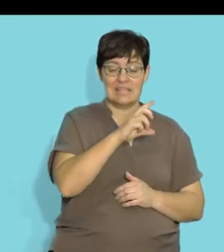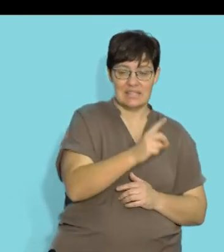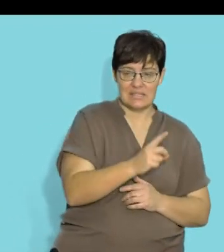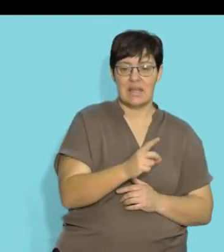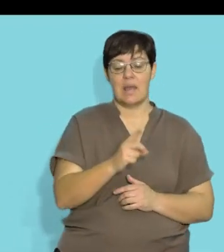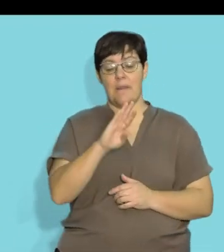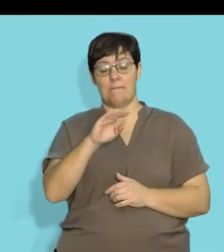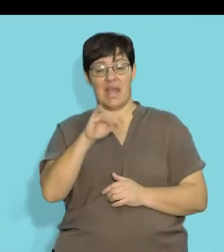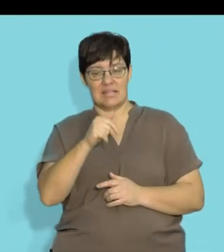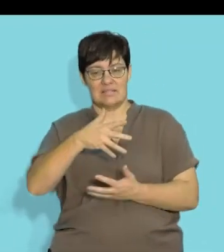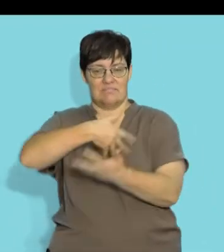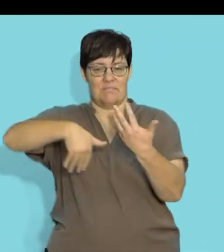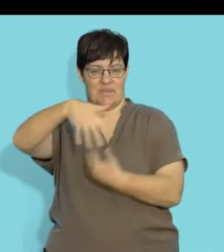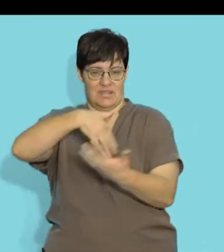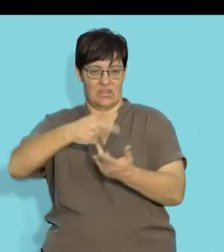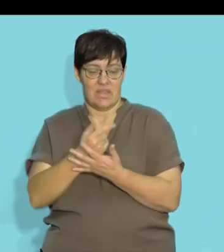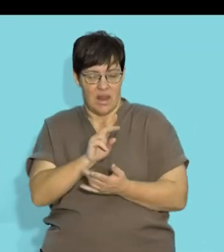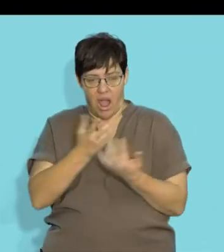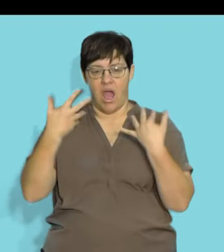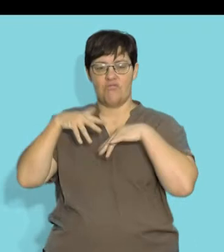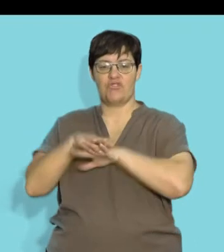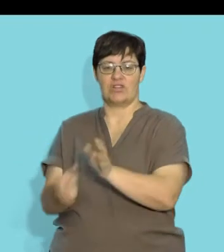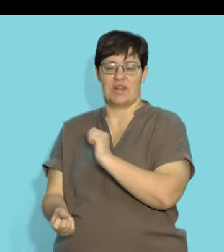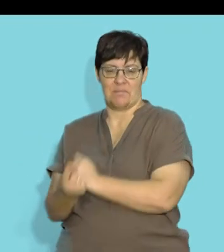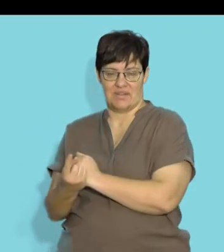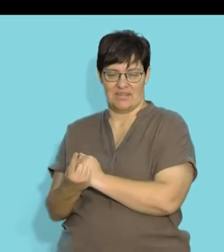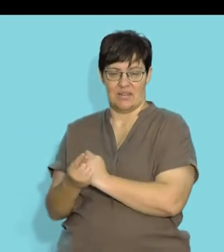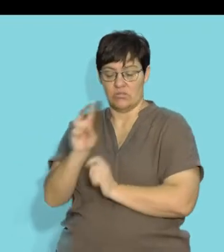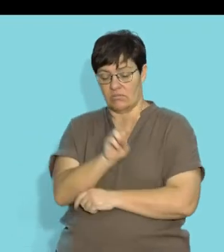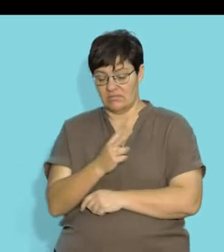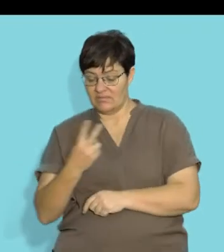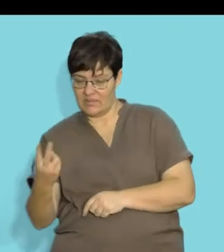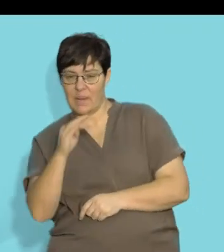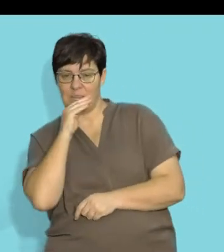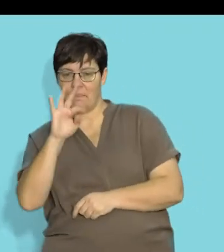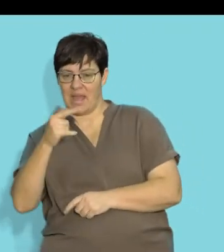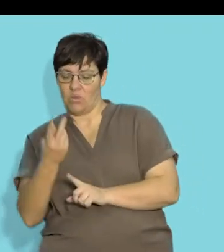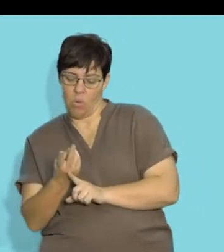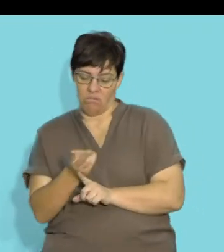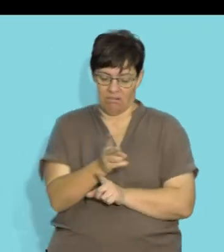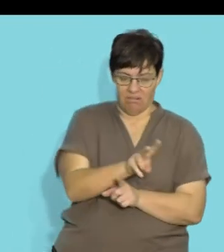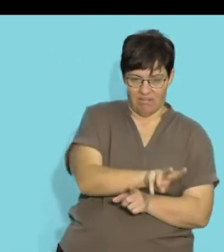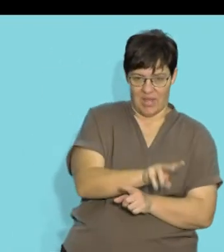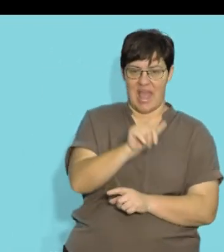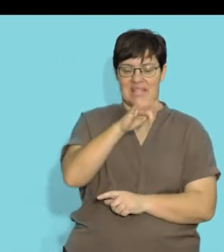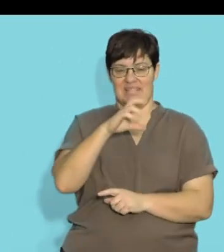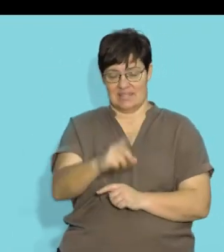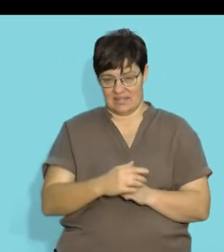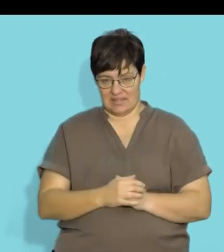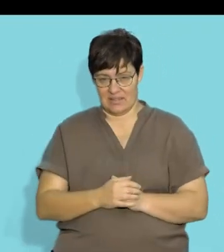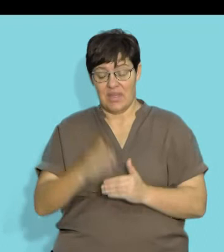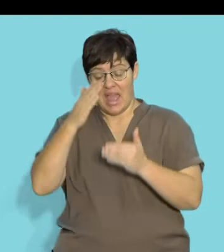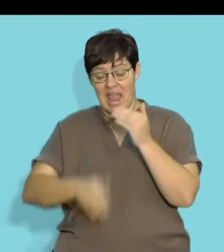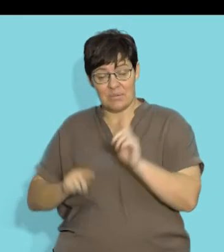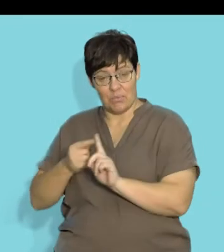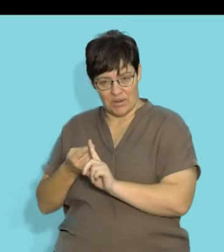acid and the base mix, okay? So that's where the reaction actually takes place. And then the color would be at the point. We also take note that